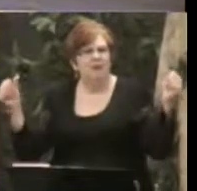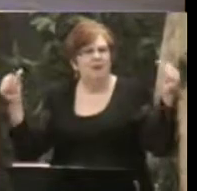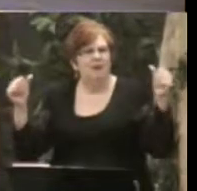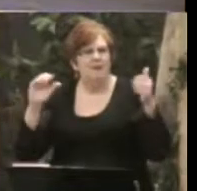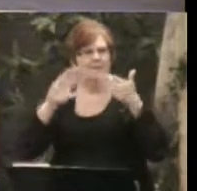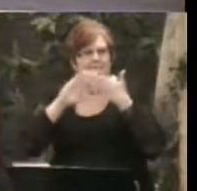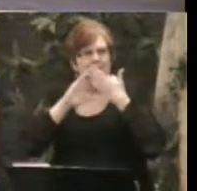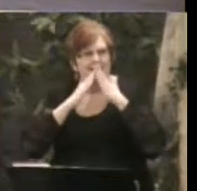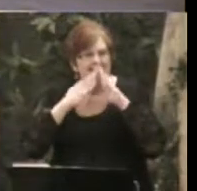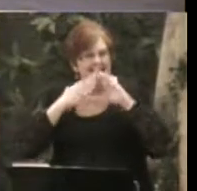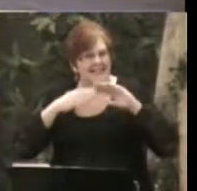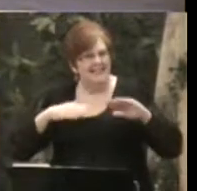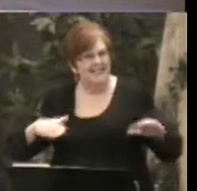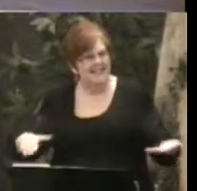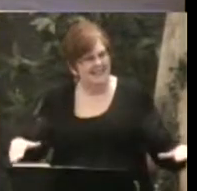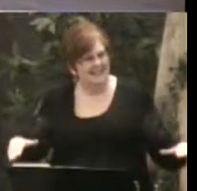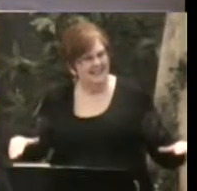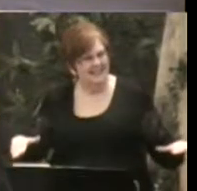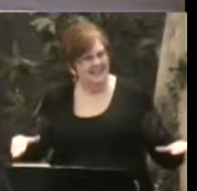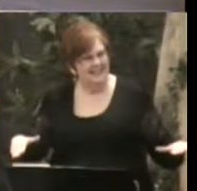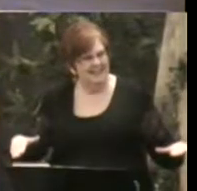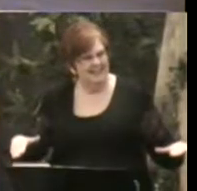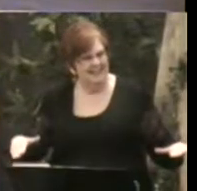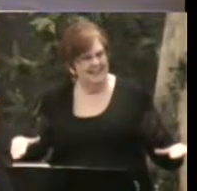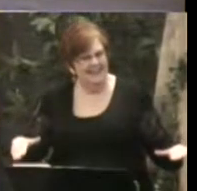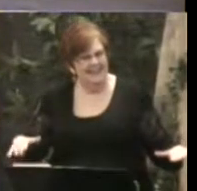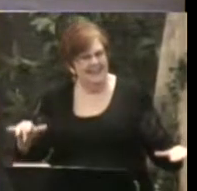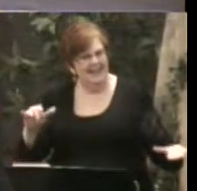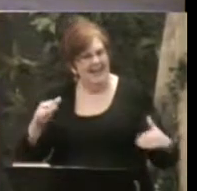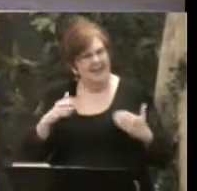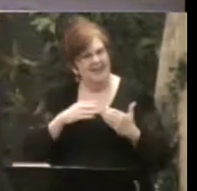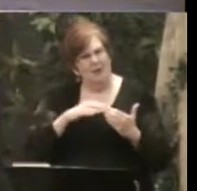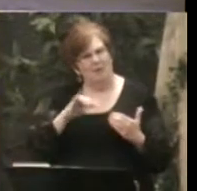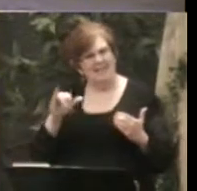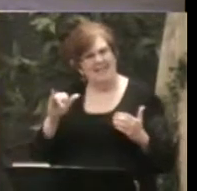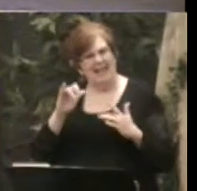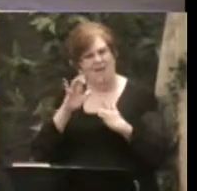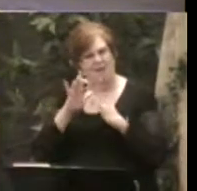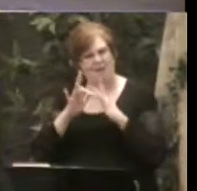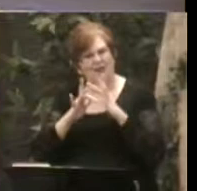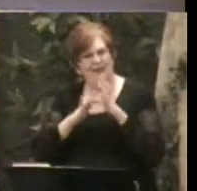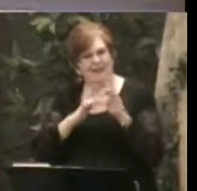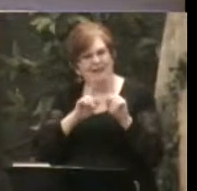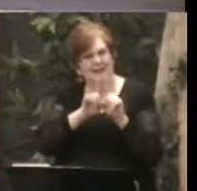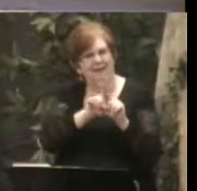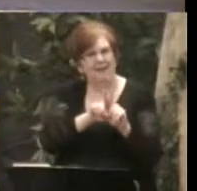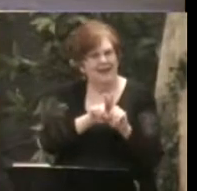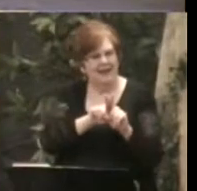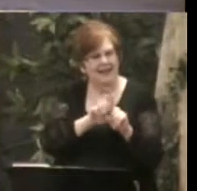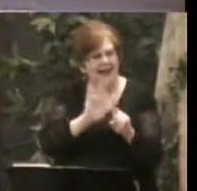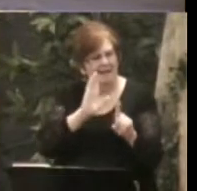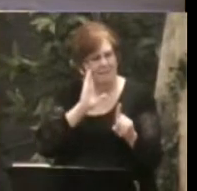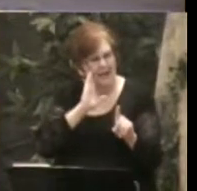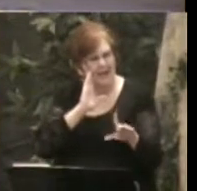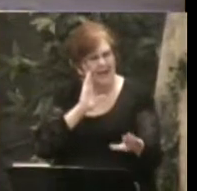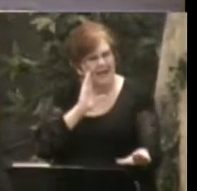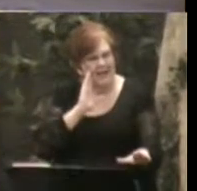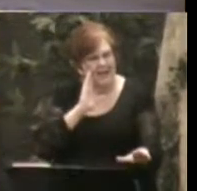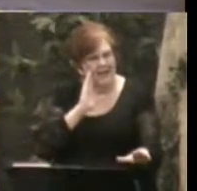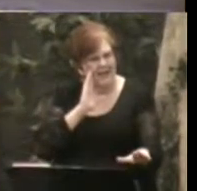peace. It is almost as if Jesus is standing at their bedside saying,